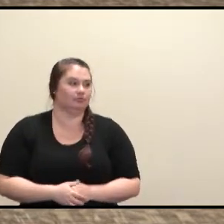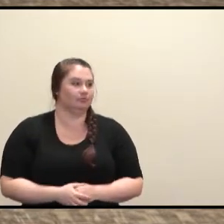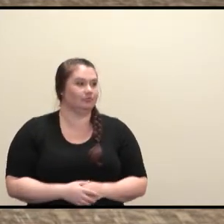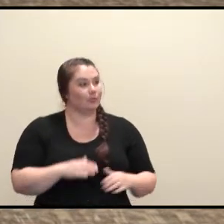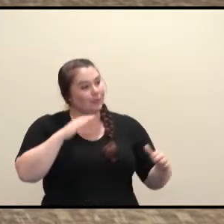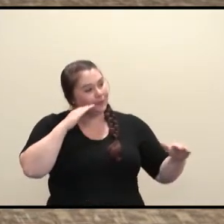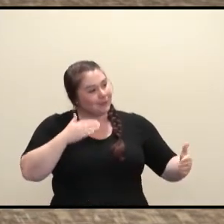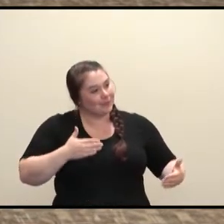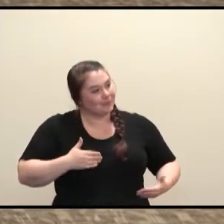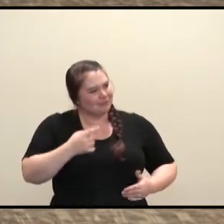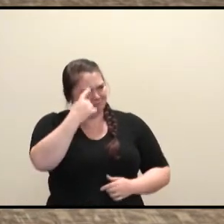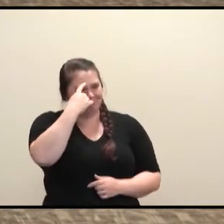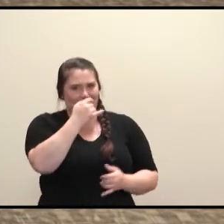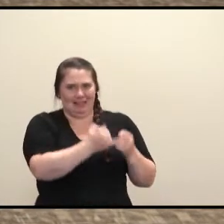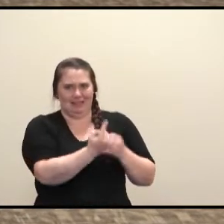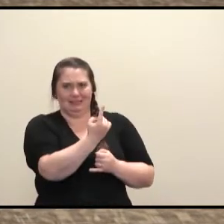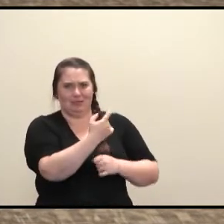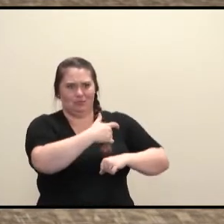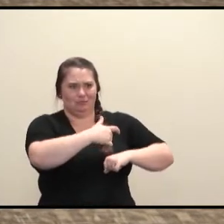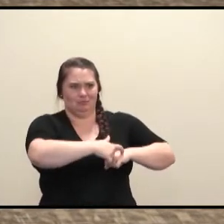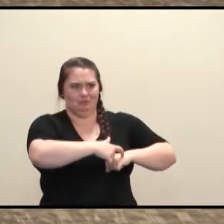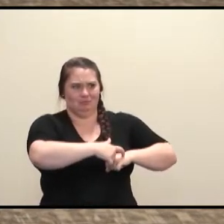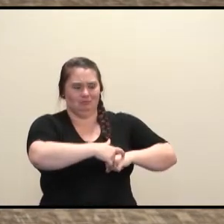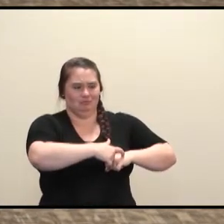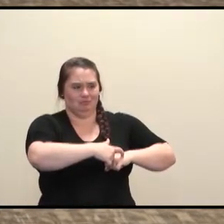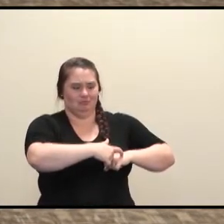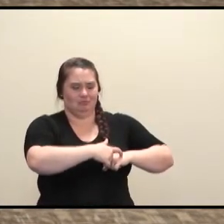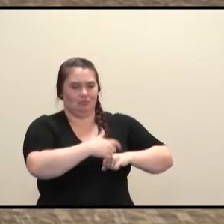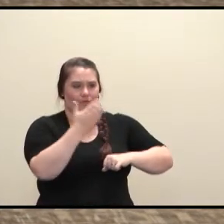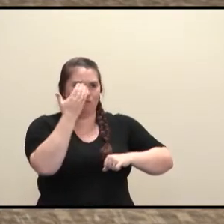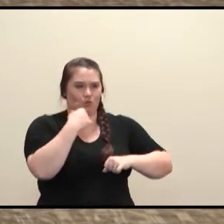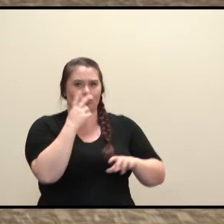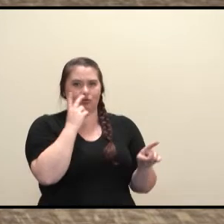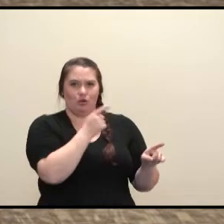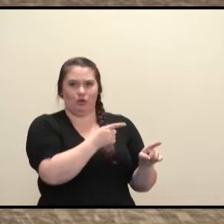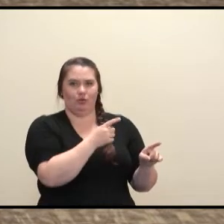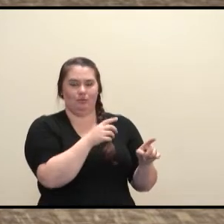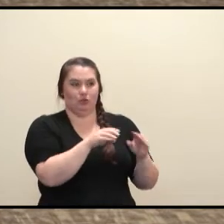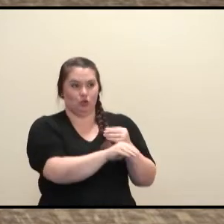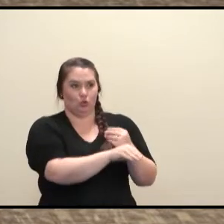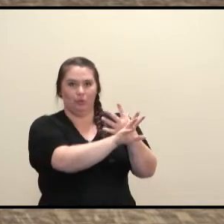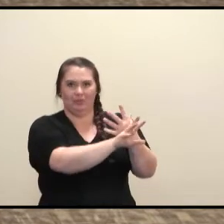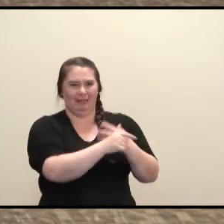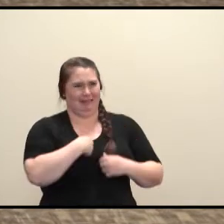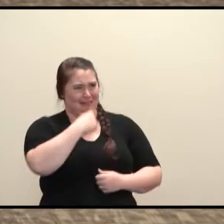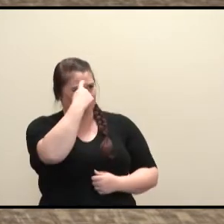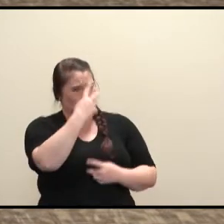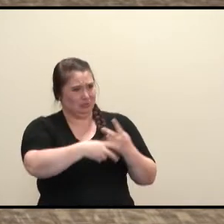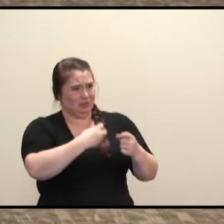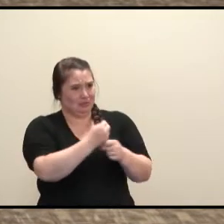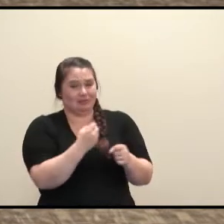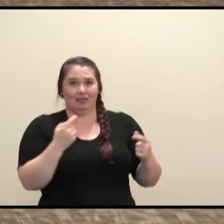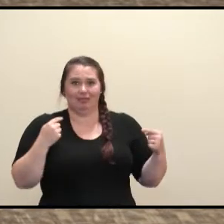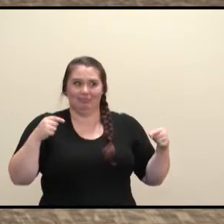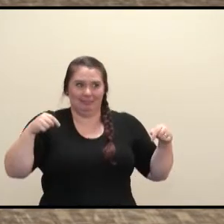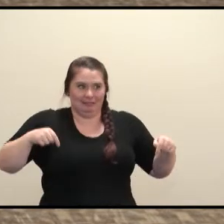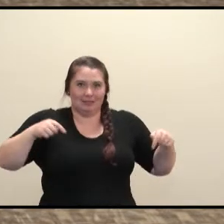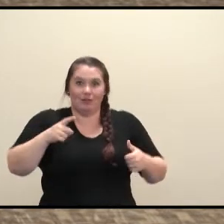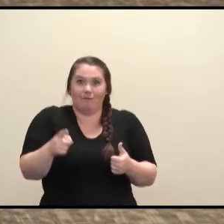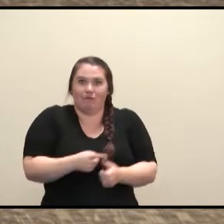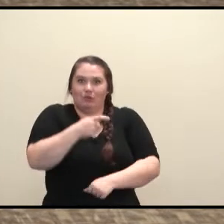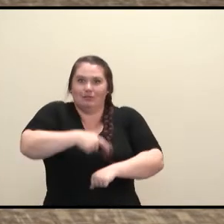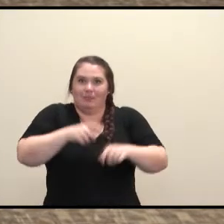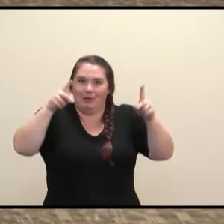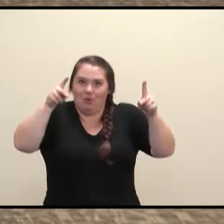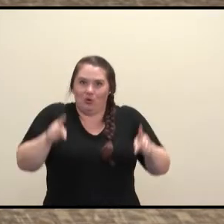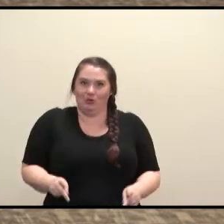Welcome. I think the last time we saw you was via Zoom. Yes. Let me raise this up. Actually, the past 2 years. This is the first time I've ever been in person, other